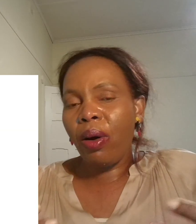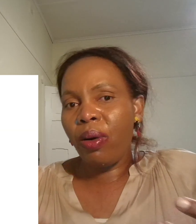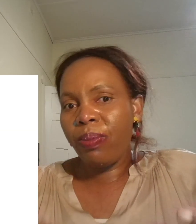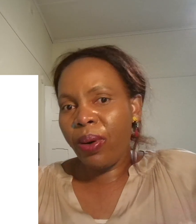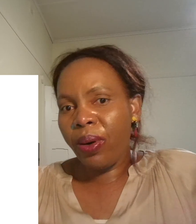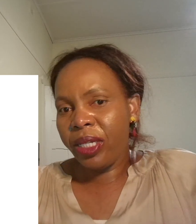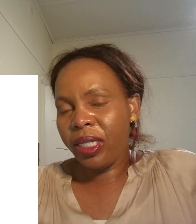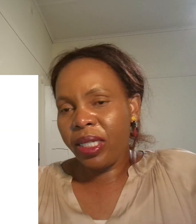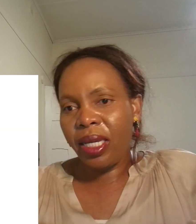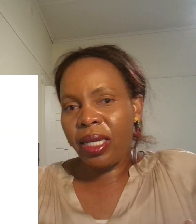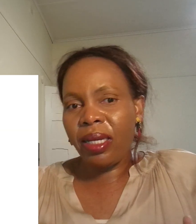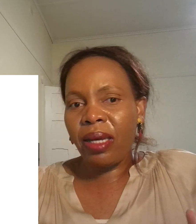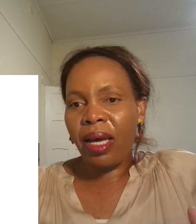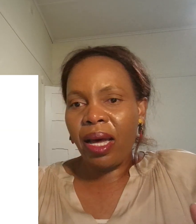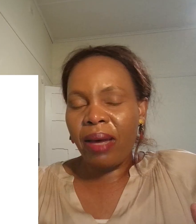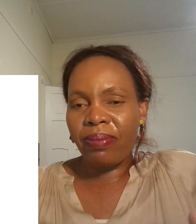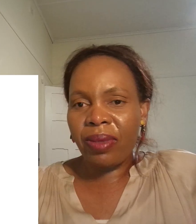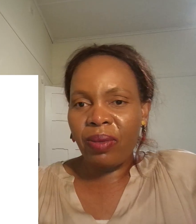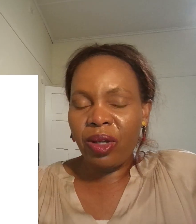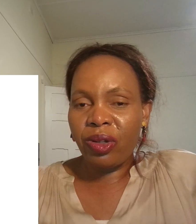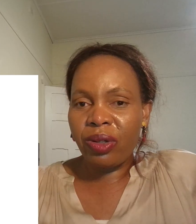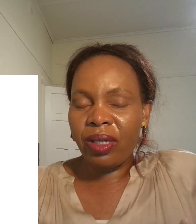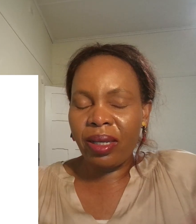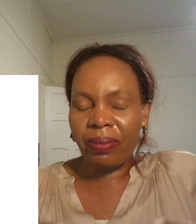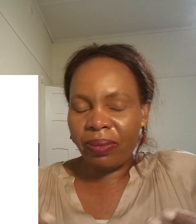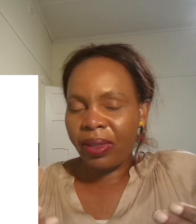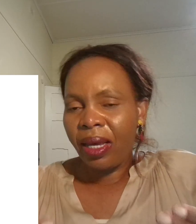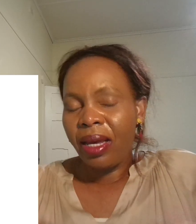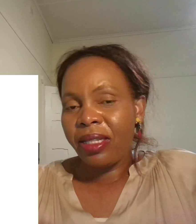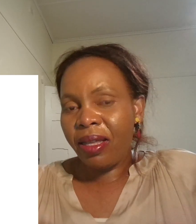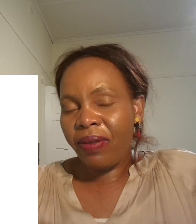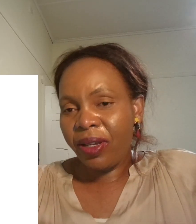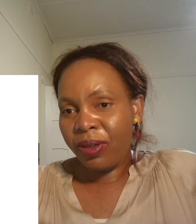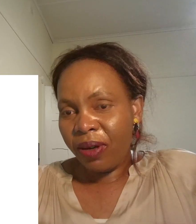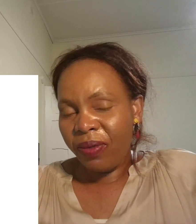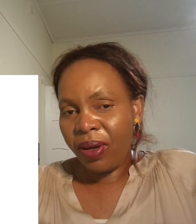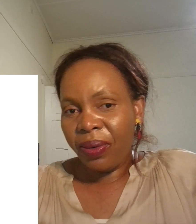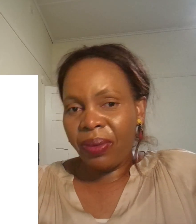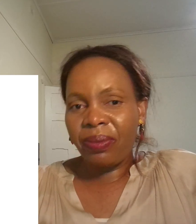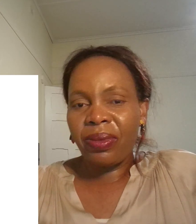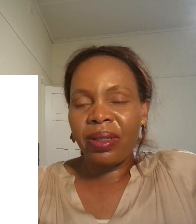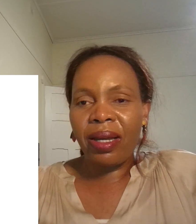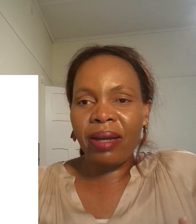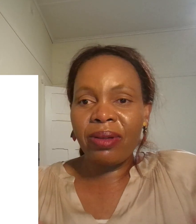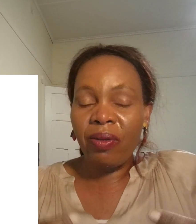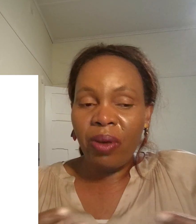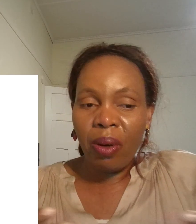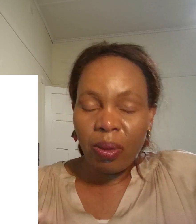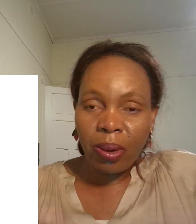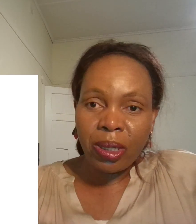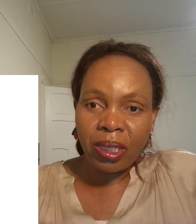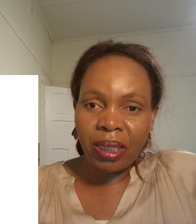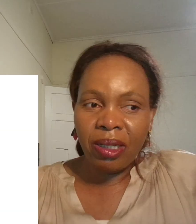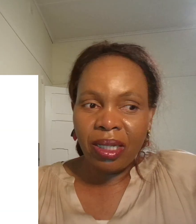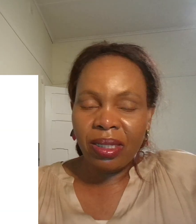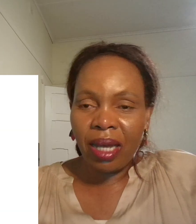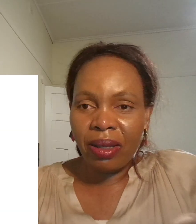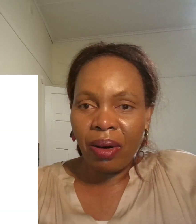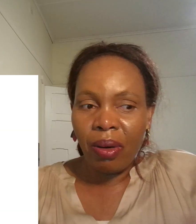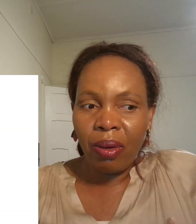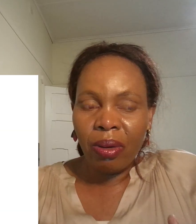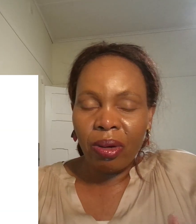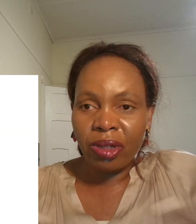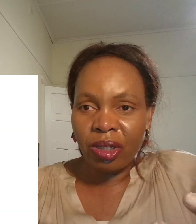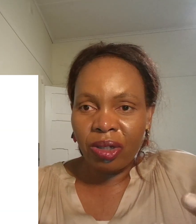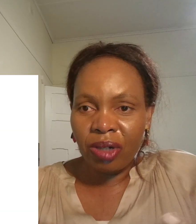their own policing with South Africa is not a federal. To have your own policing, you need